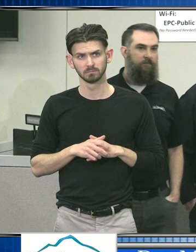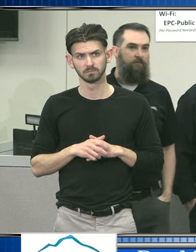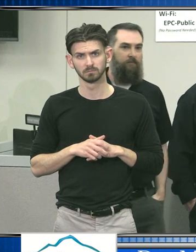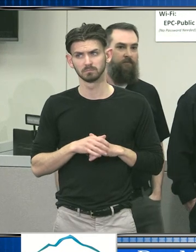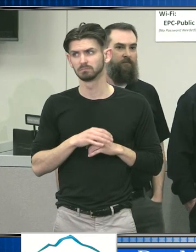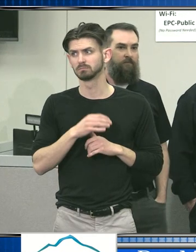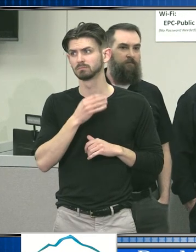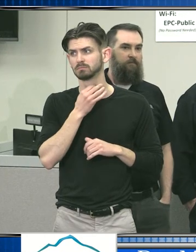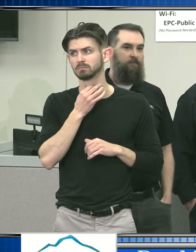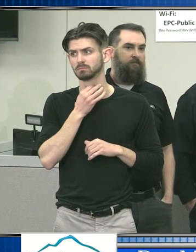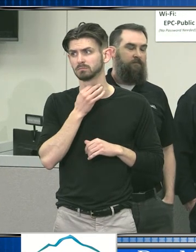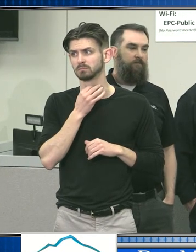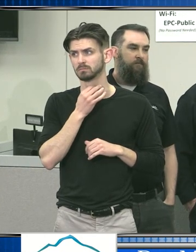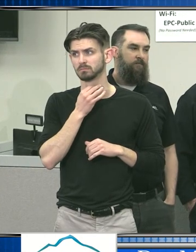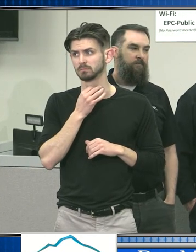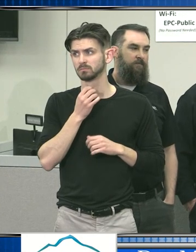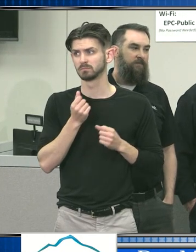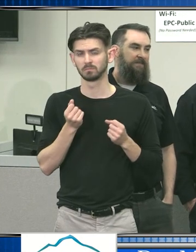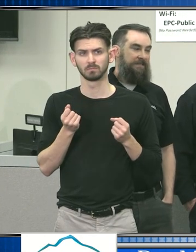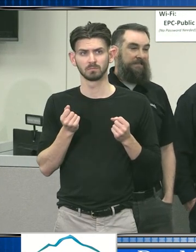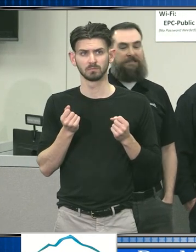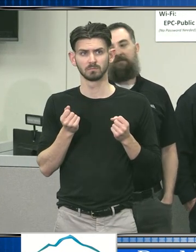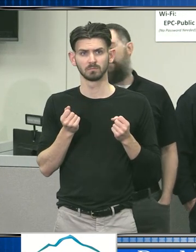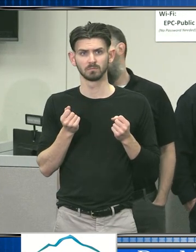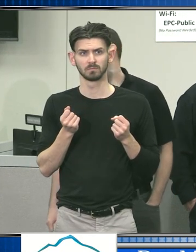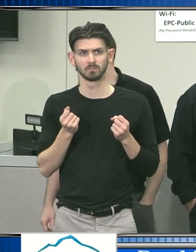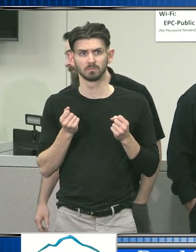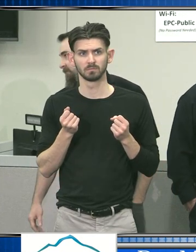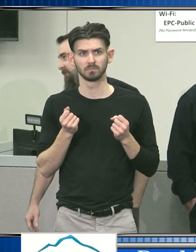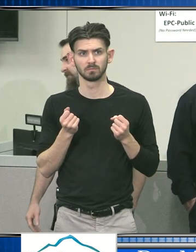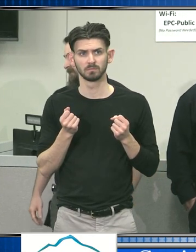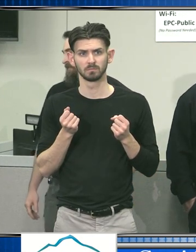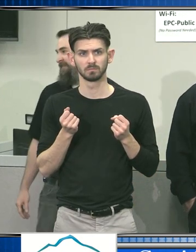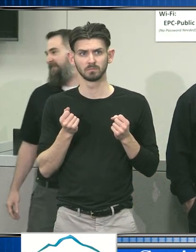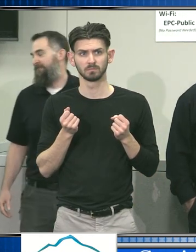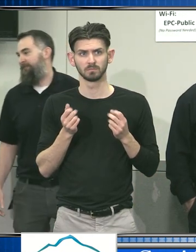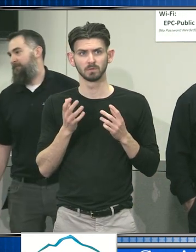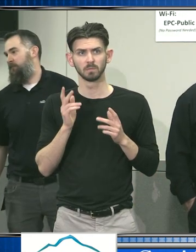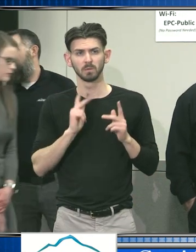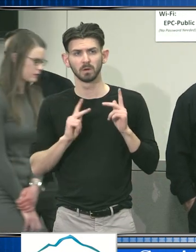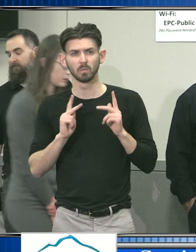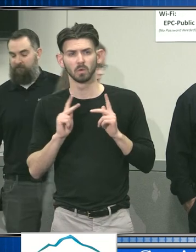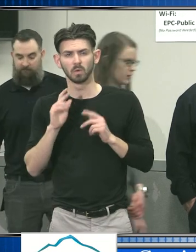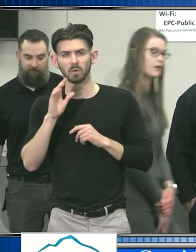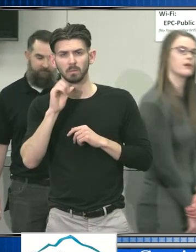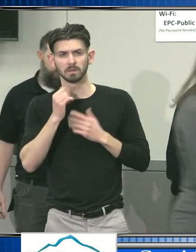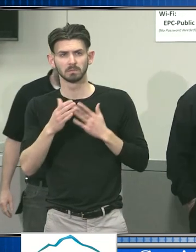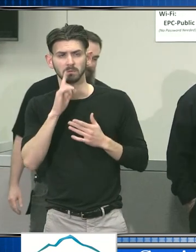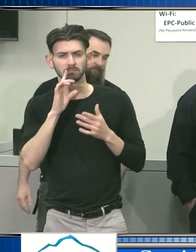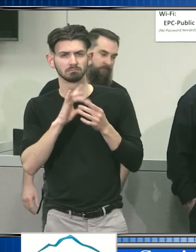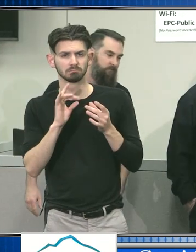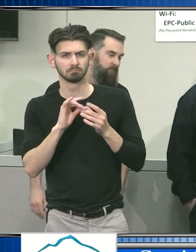have recovered in El Paso County. I know we're trying to keep track of that kind of information, but is that something she might be able to field for us?